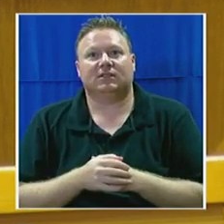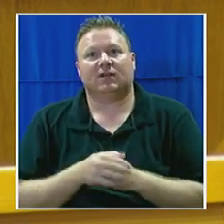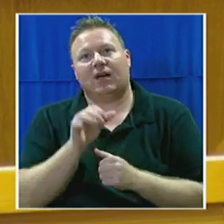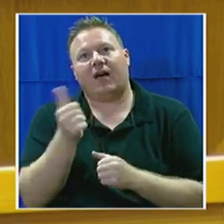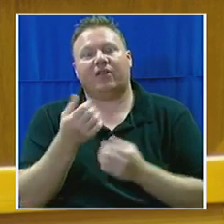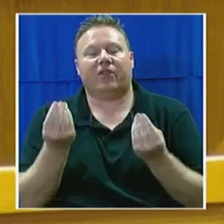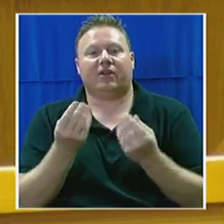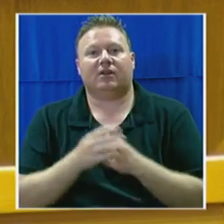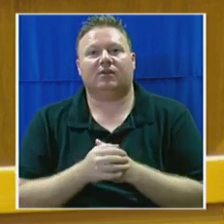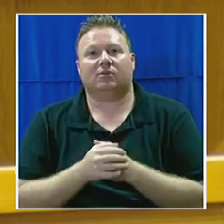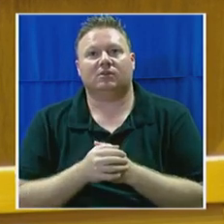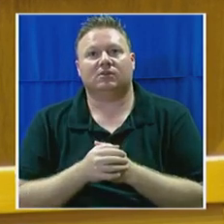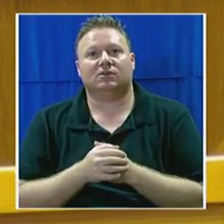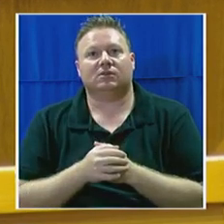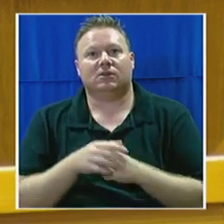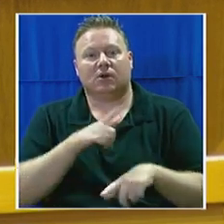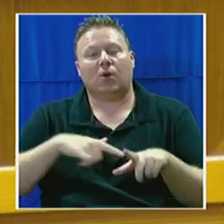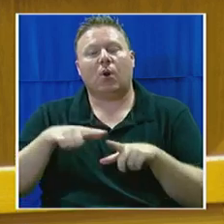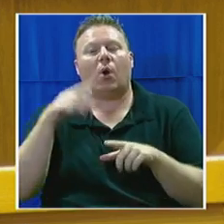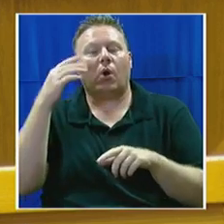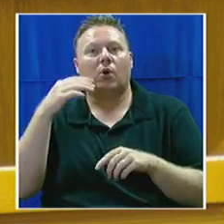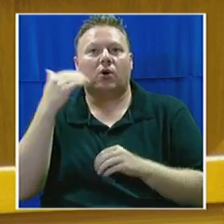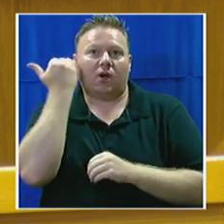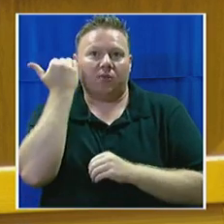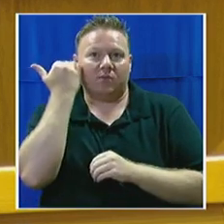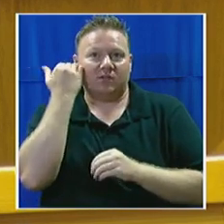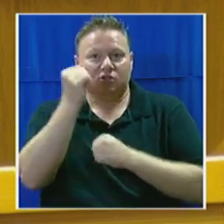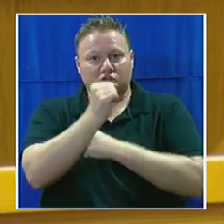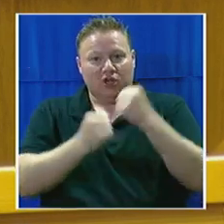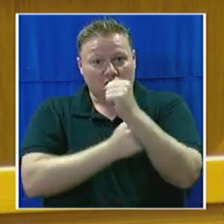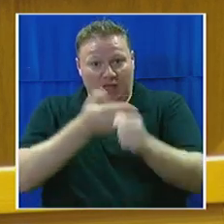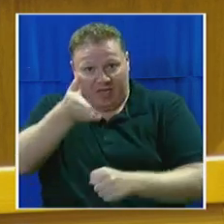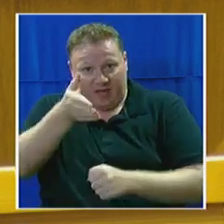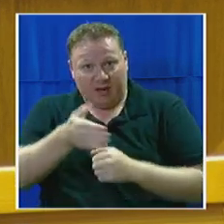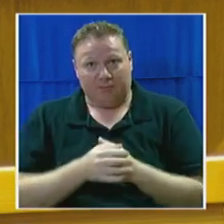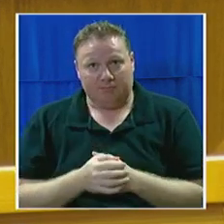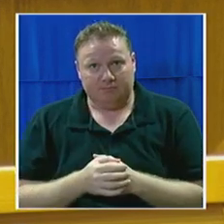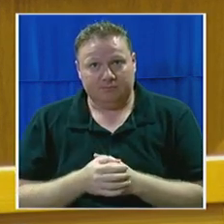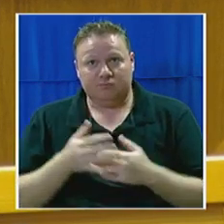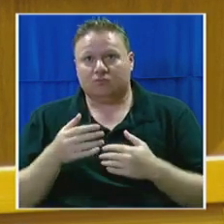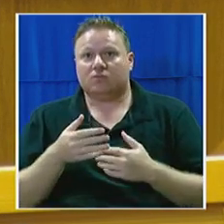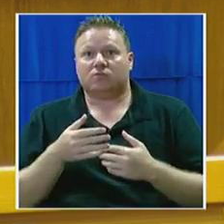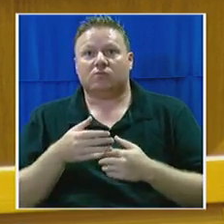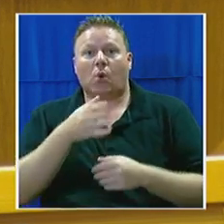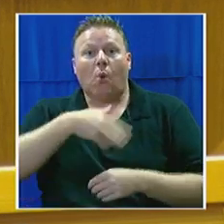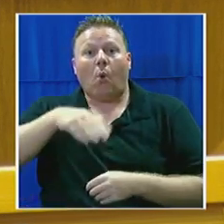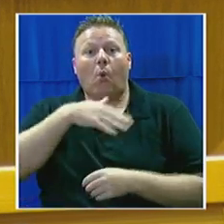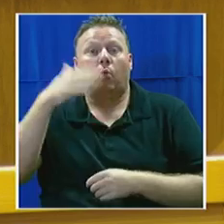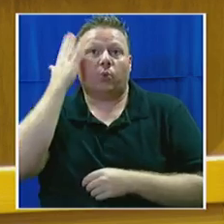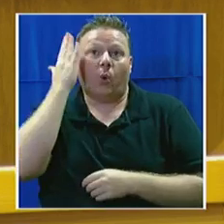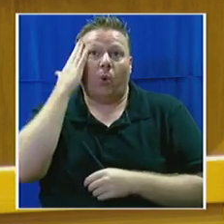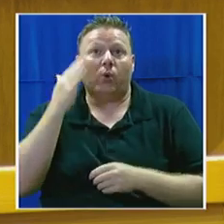is we are saying is local government and the structures that are there. You are all aware of the